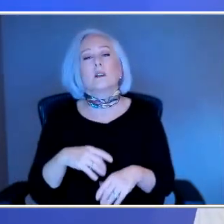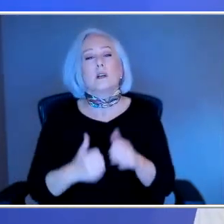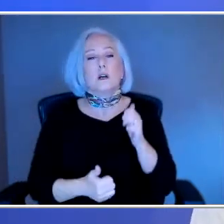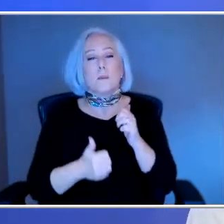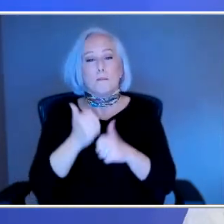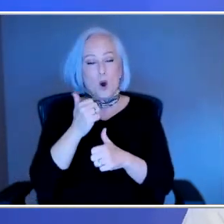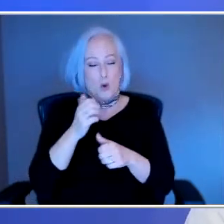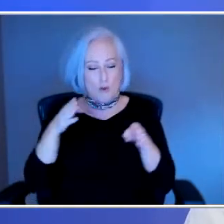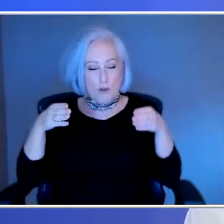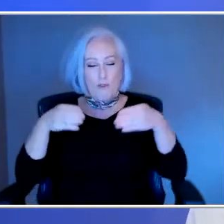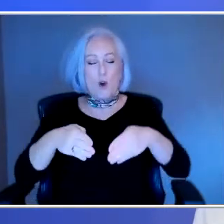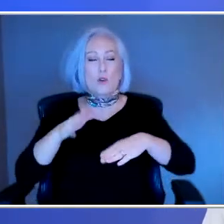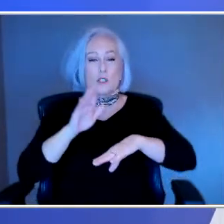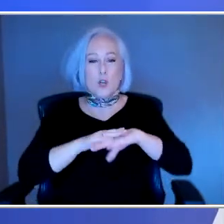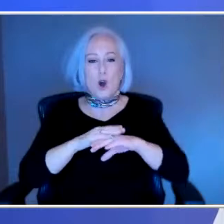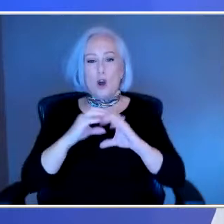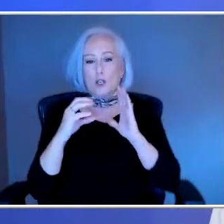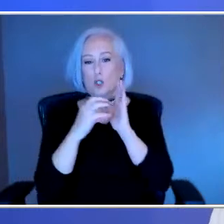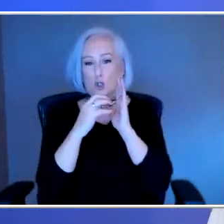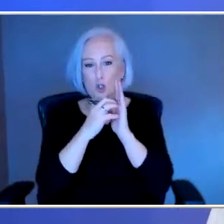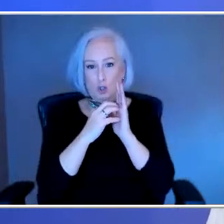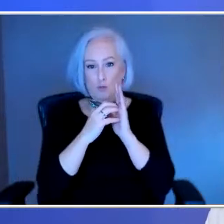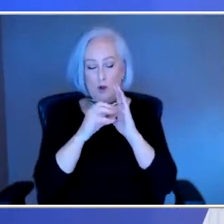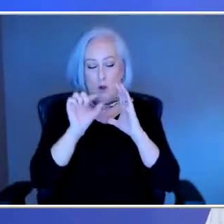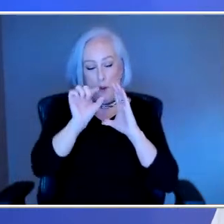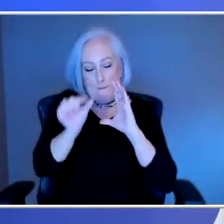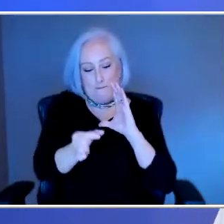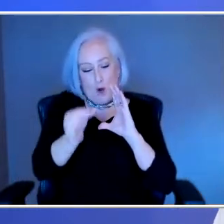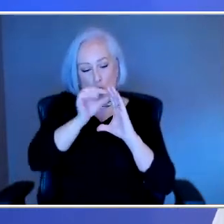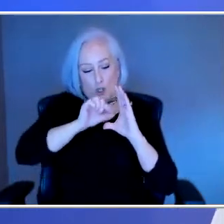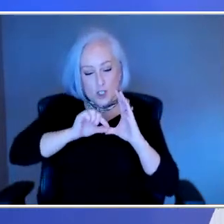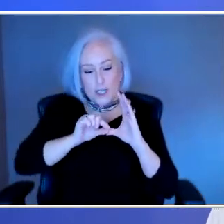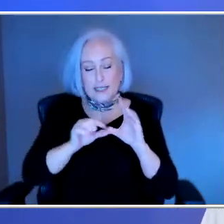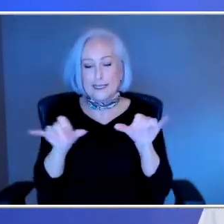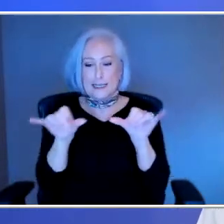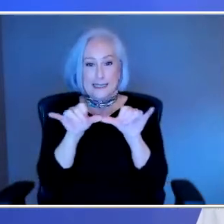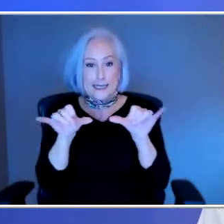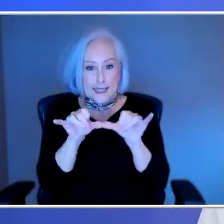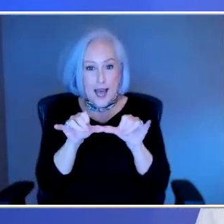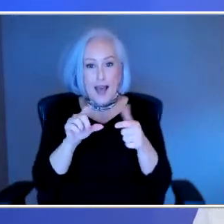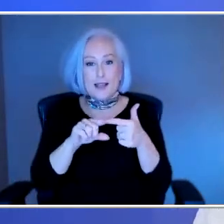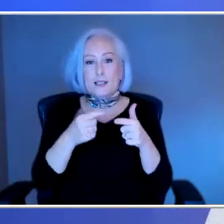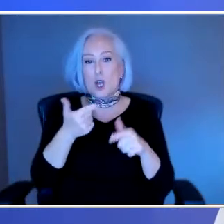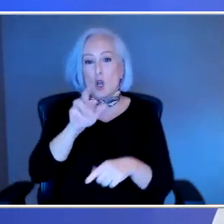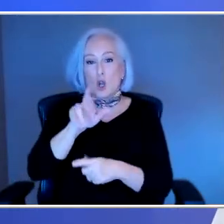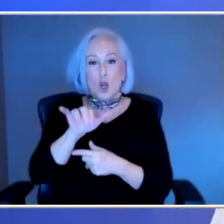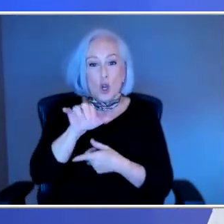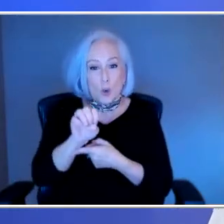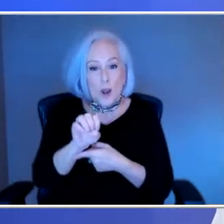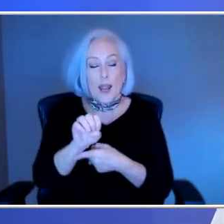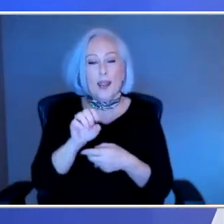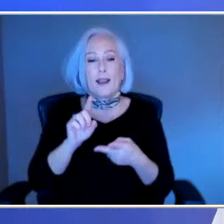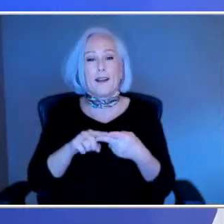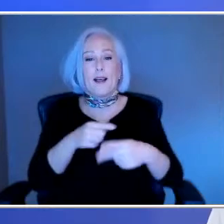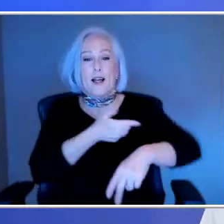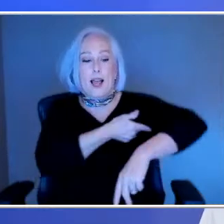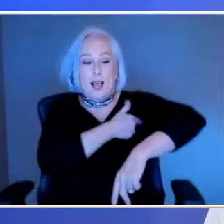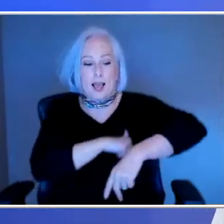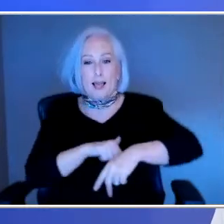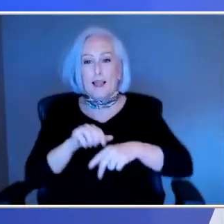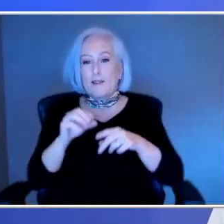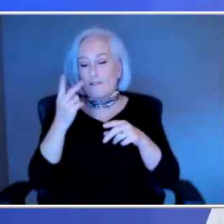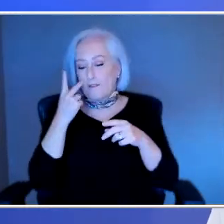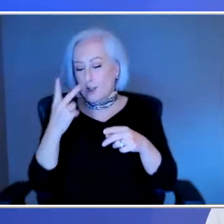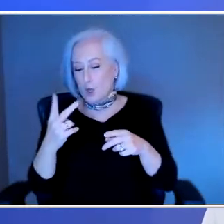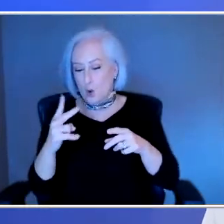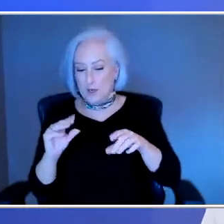the margins, how far they are from the margins, the size of the tumor, the grade of the tumor, if there's any lymph node spread. And this